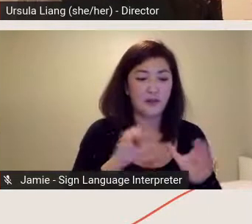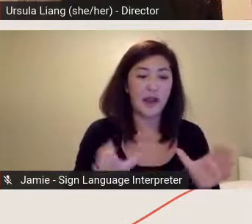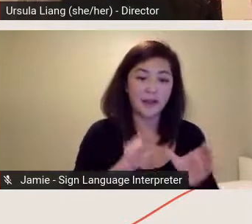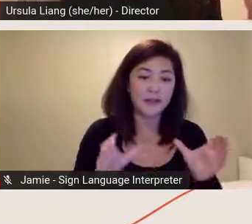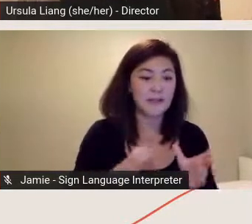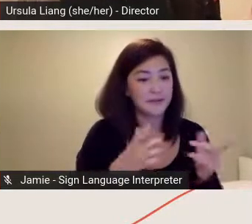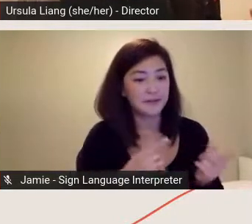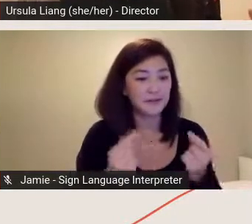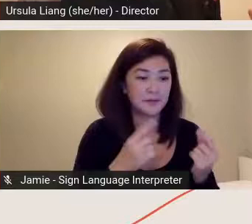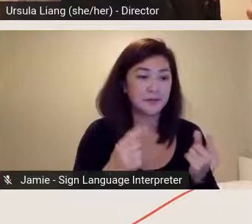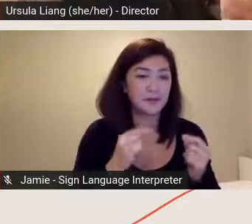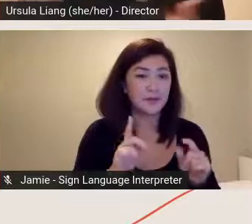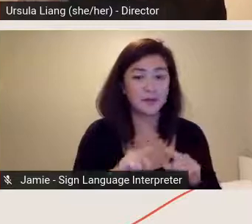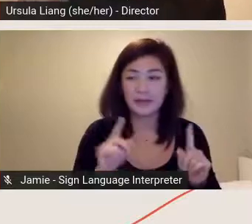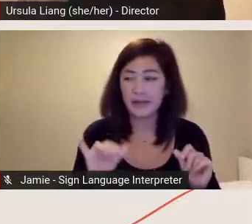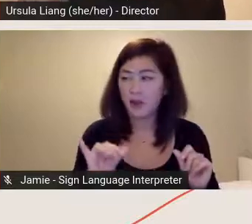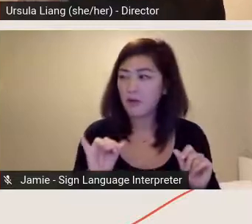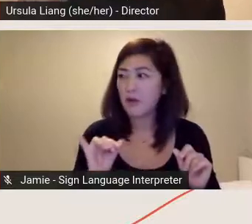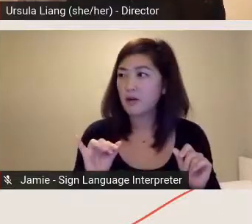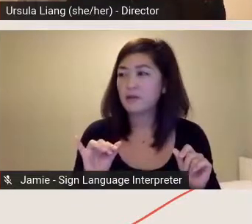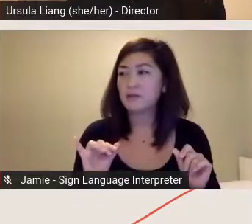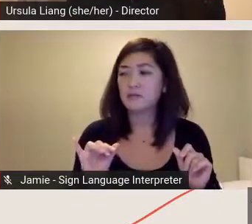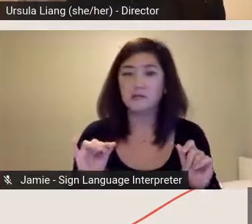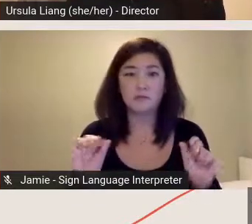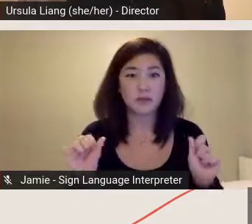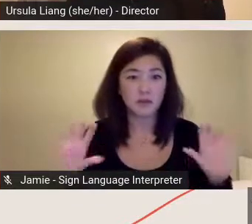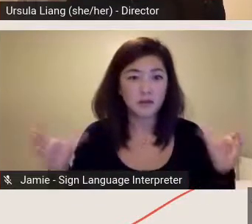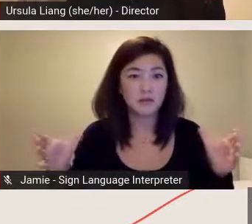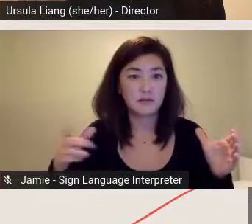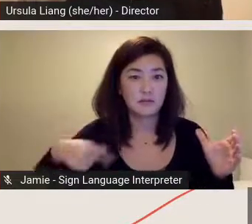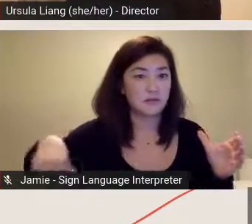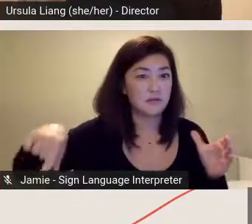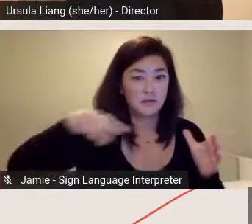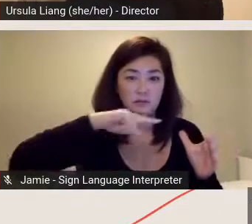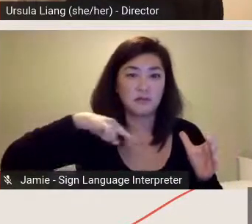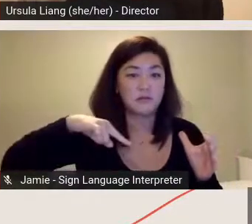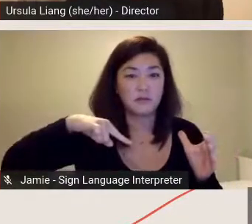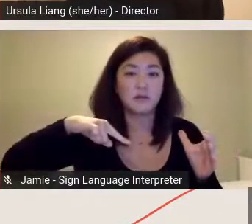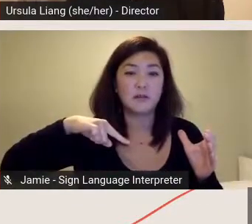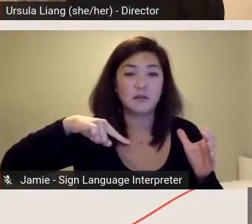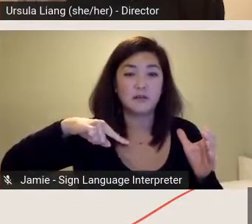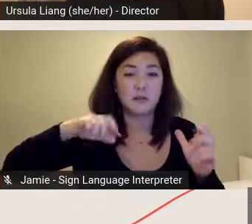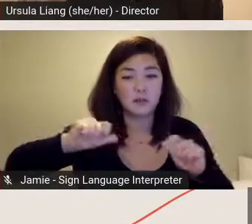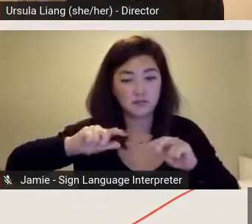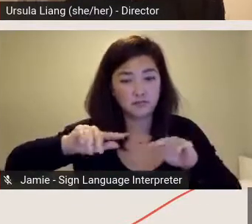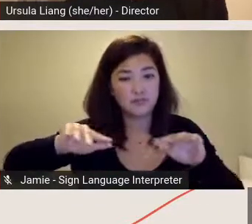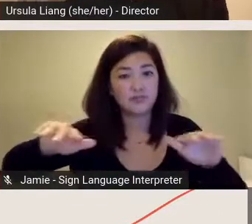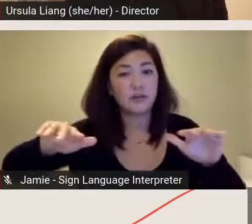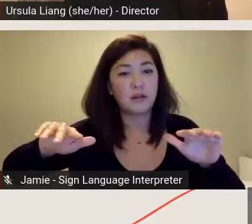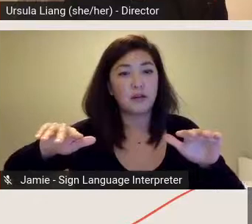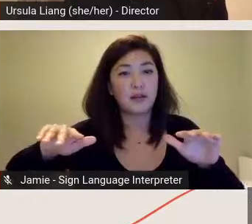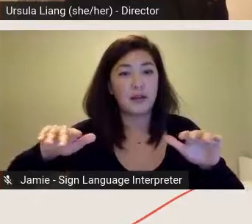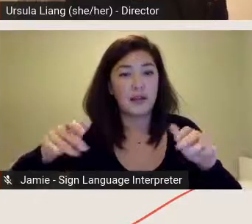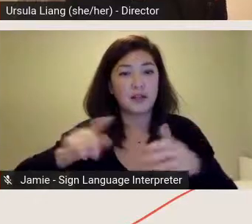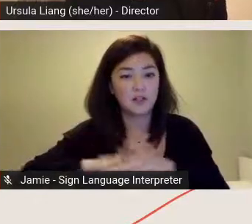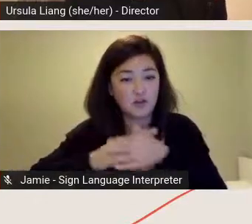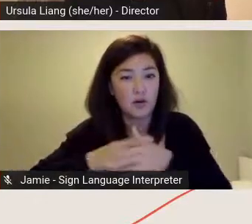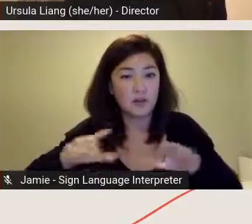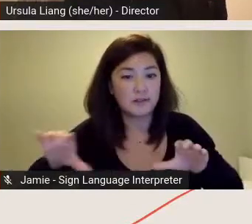they have a particular ability to speak to and communicate with a larger majority that now is starting to be activated.